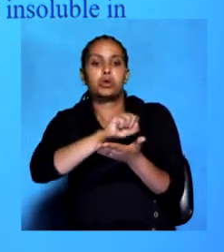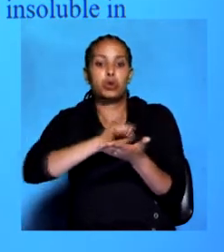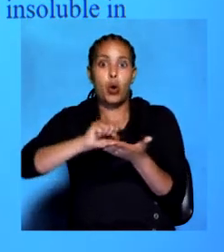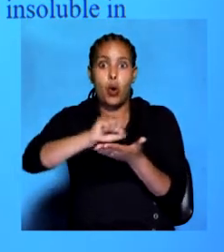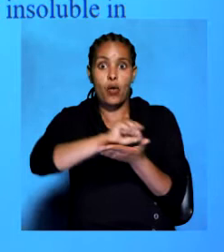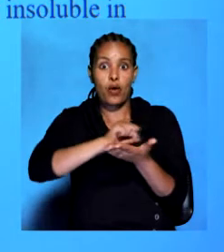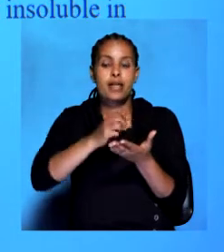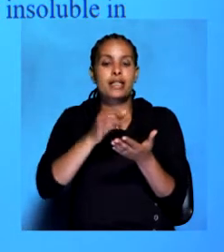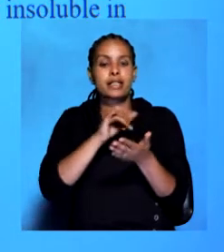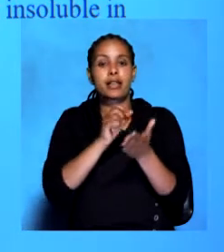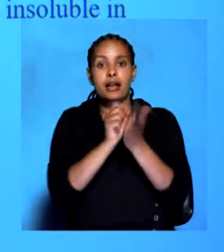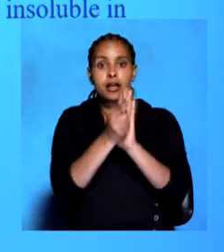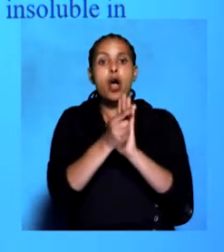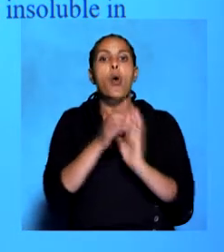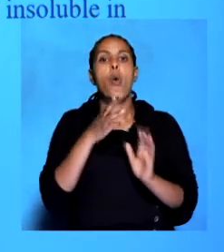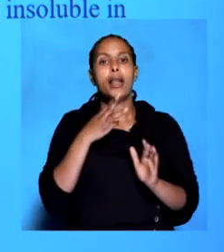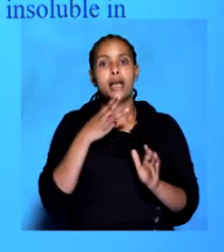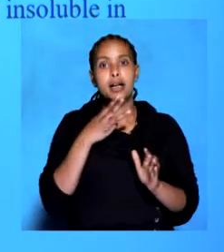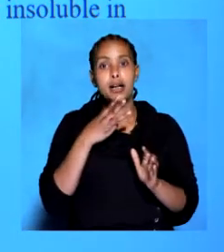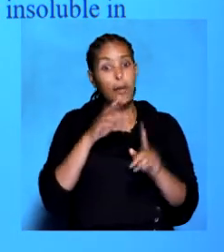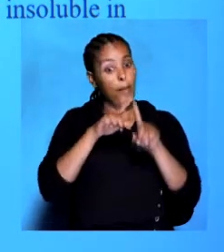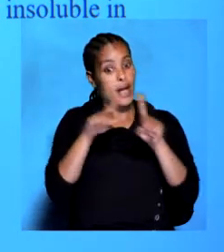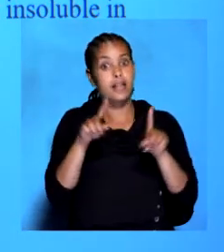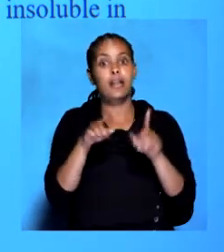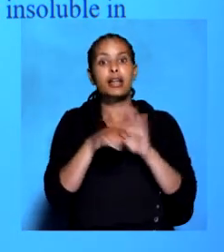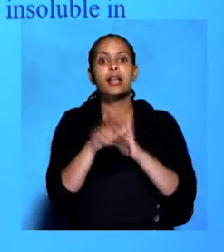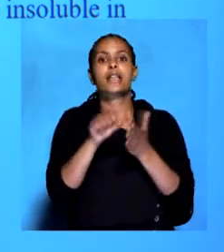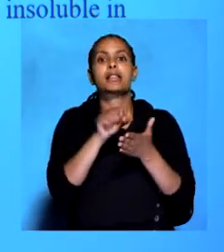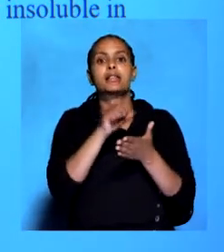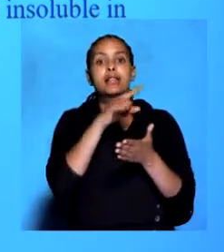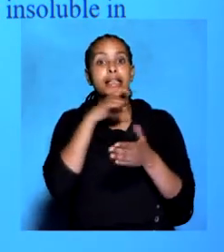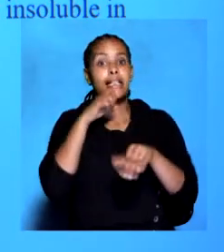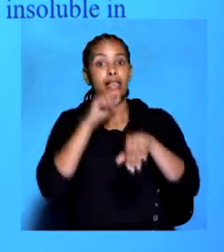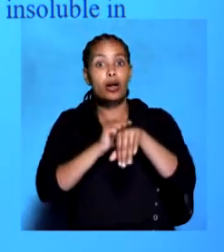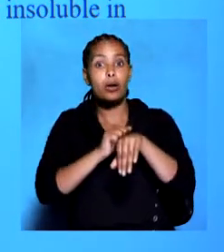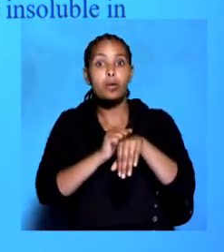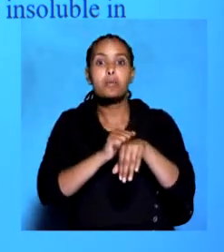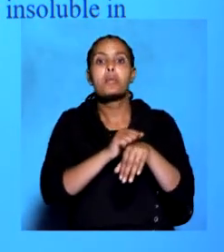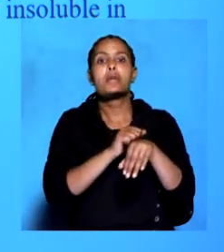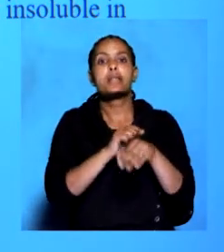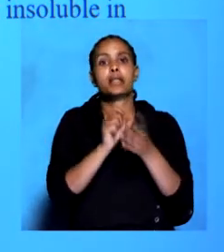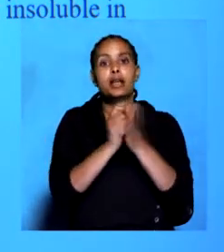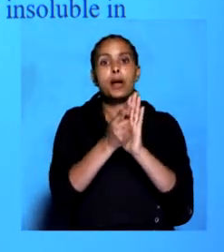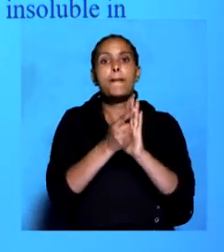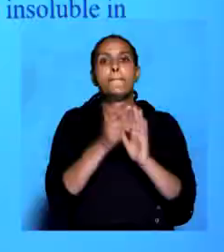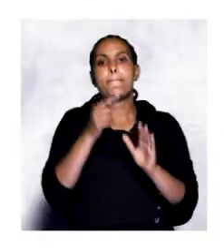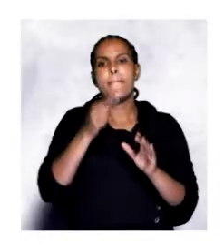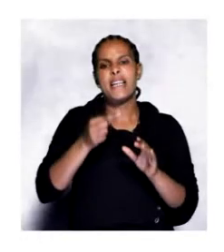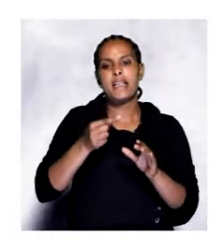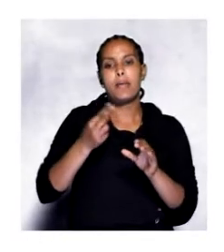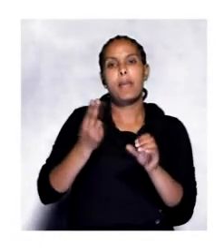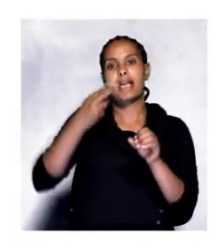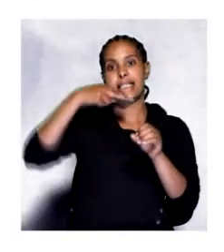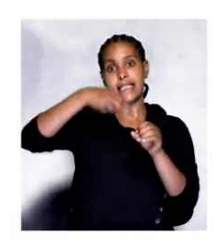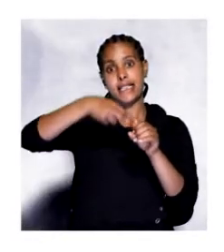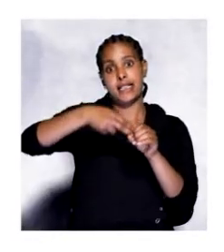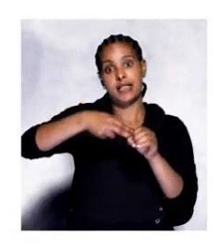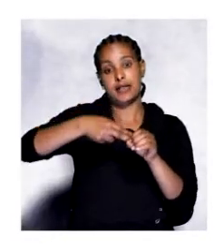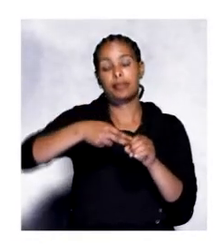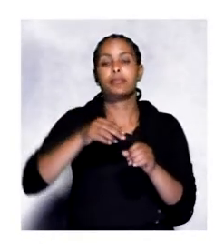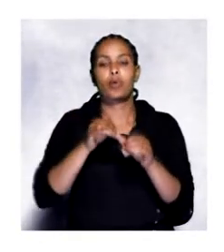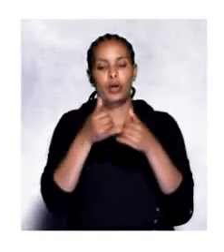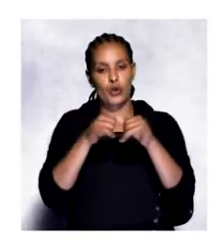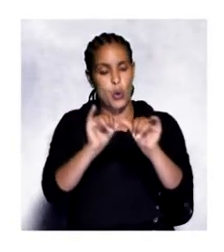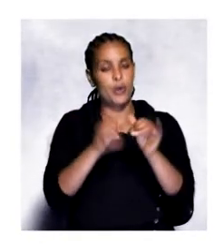solvents such as water, but insoluble in non-polar solvents such as benzene, toluene, and so